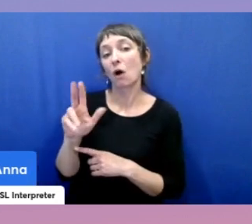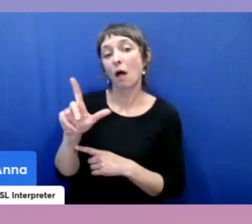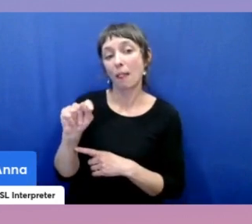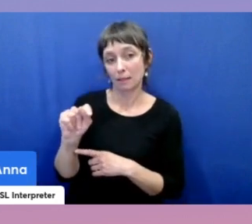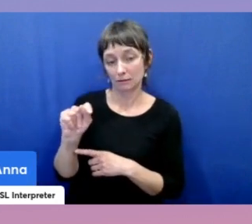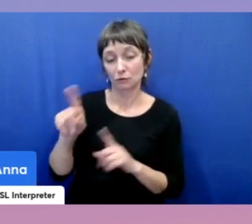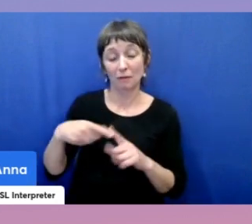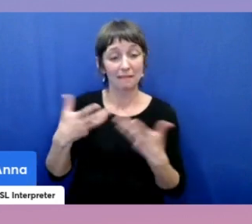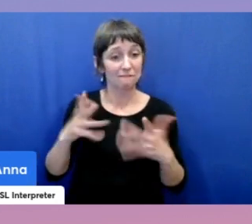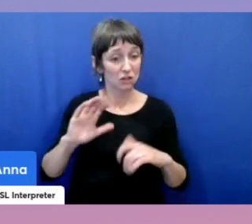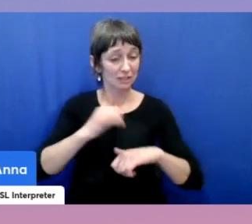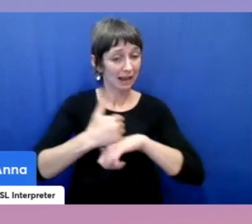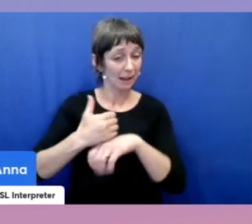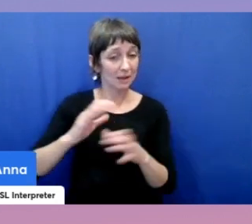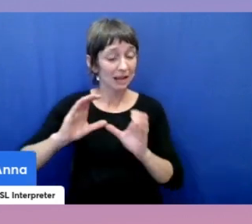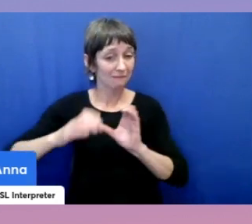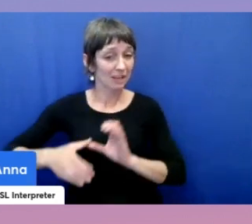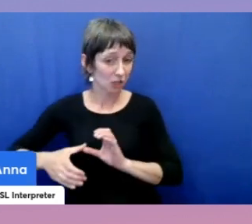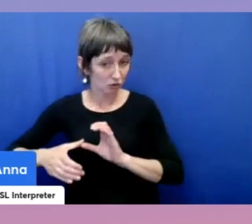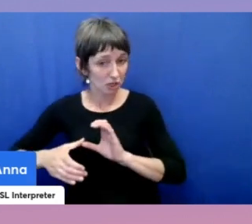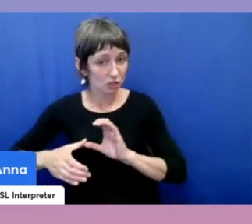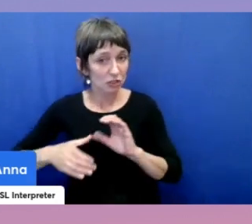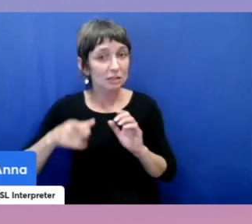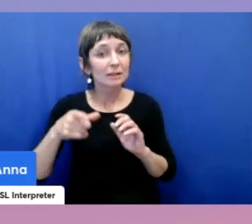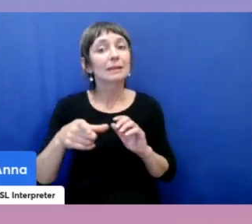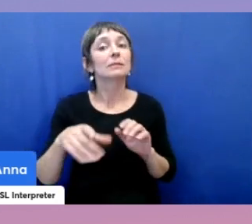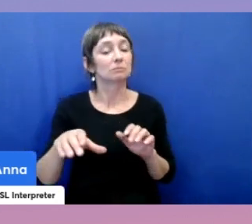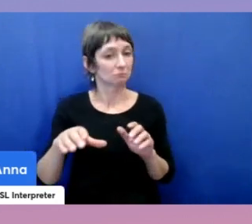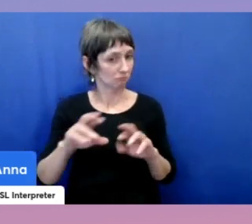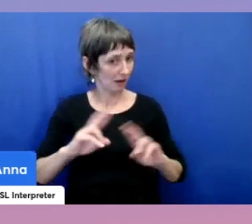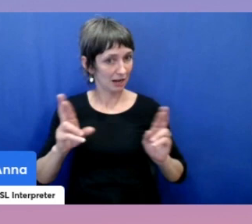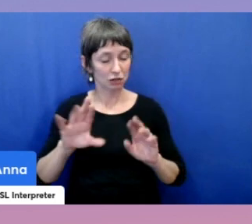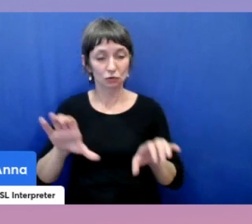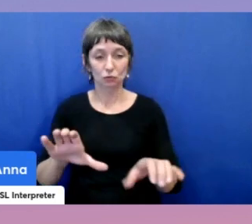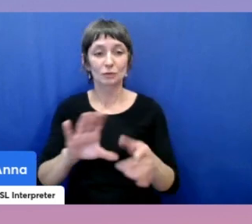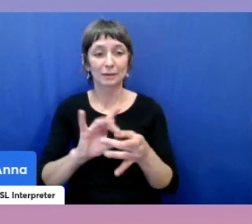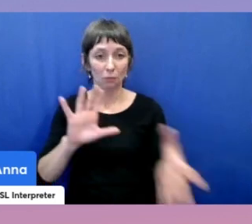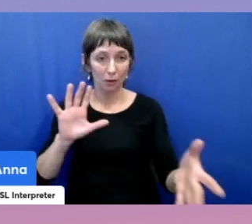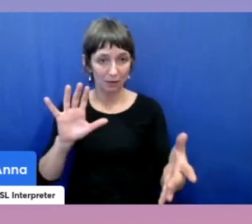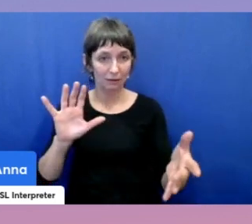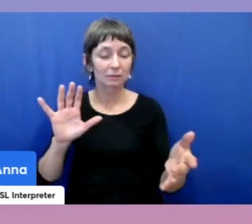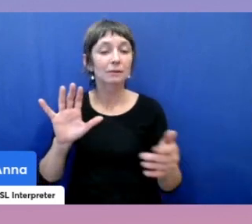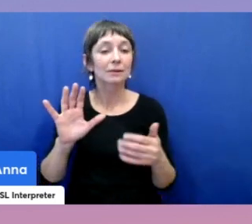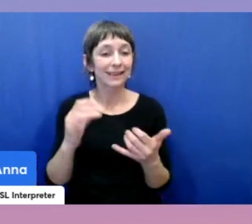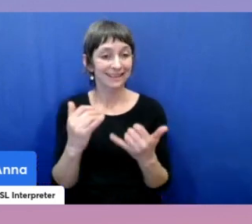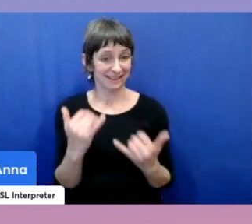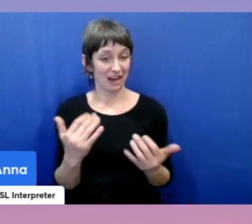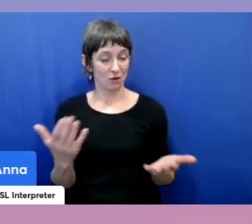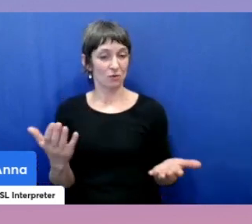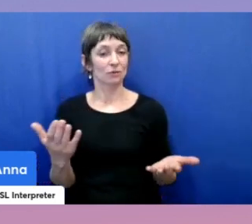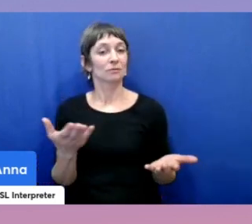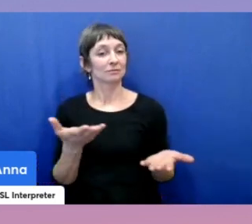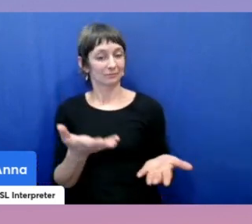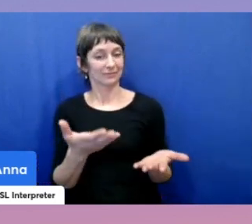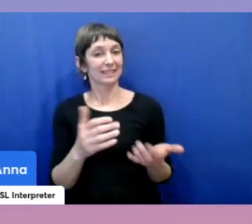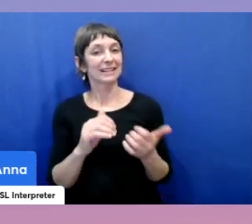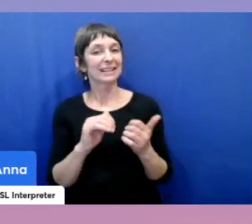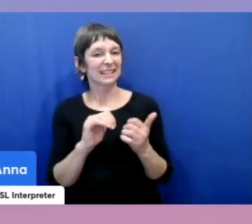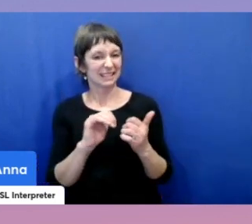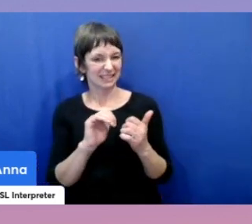set up the configuration, they did the deployment with GB. Now here is how GB